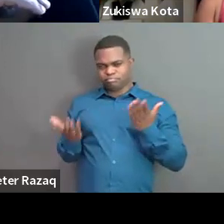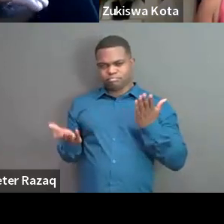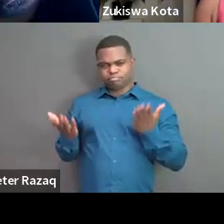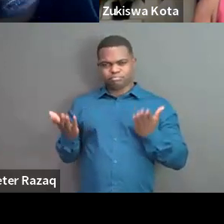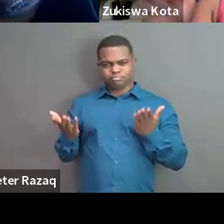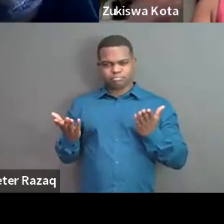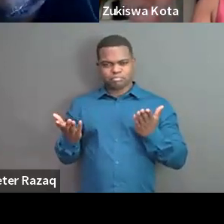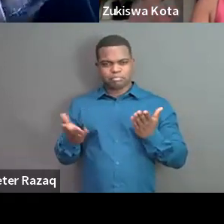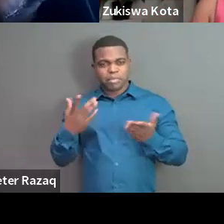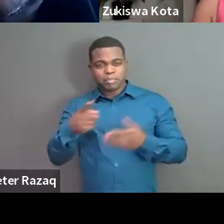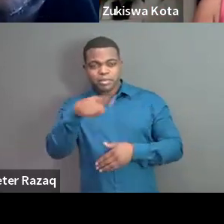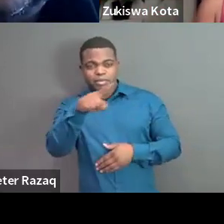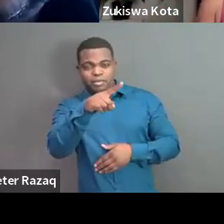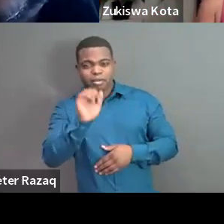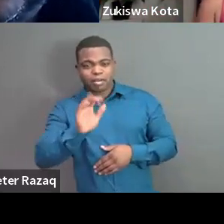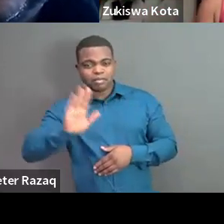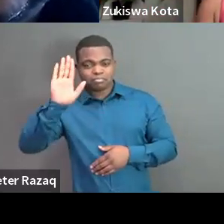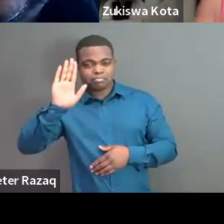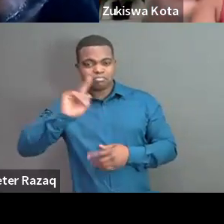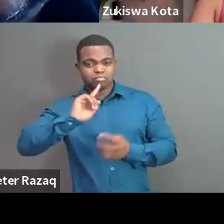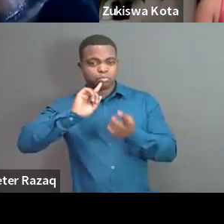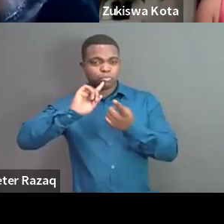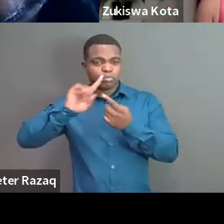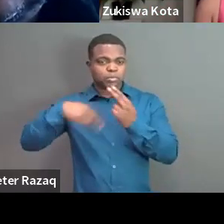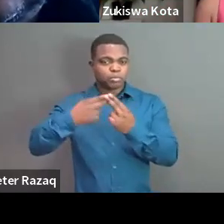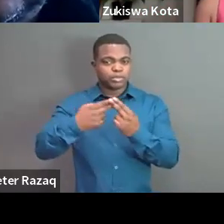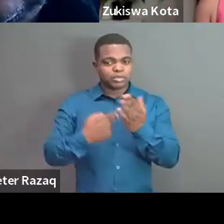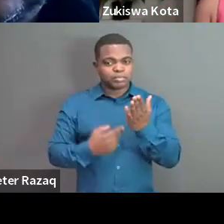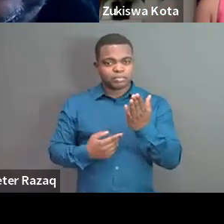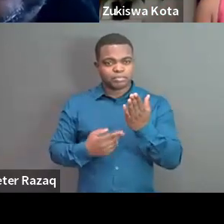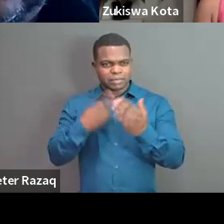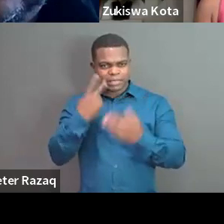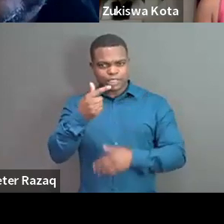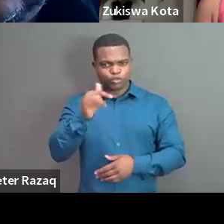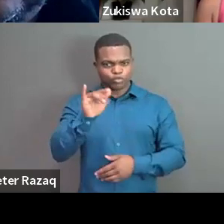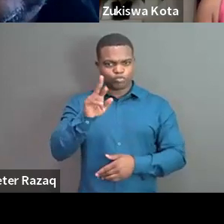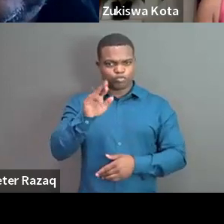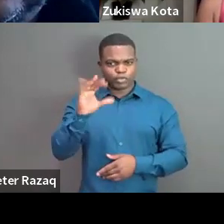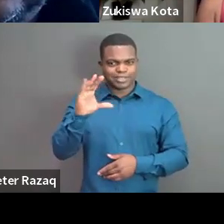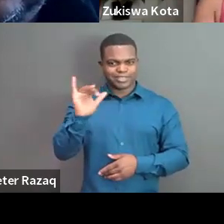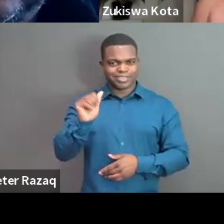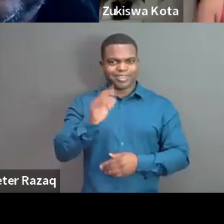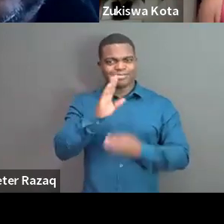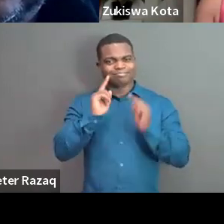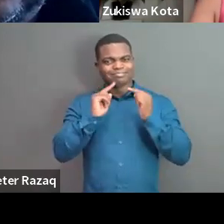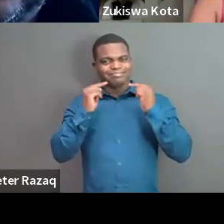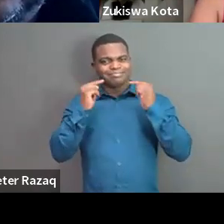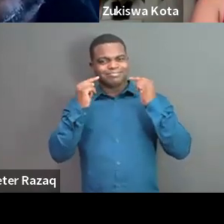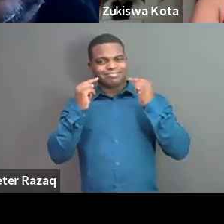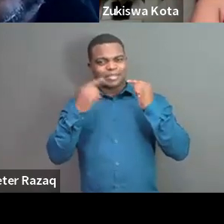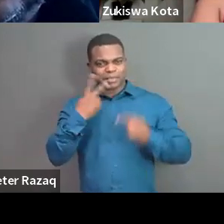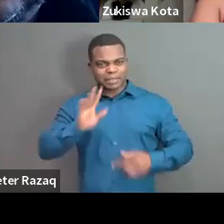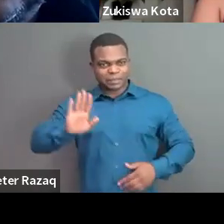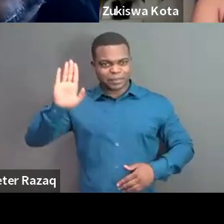have Tricia take that question and then we'll move on to the next one. And these are questions that were shared at the point of registration. Tricia, please take this